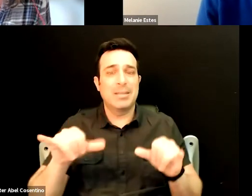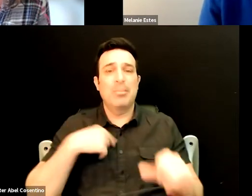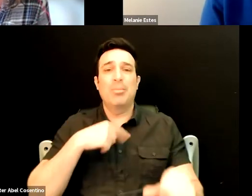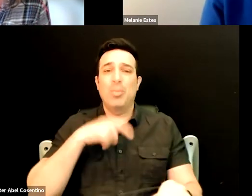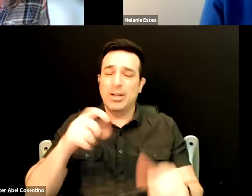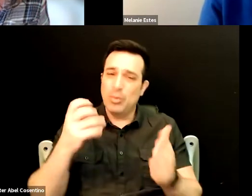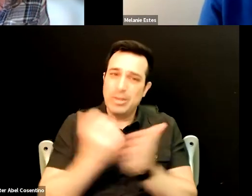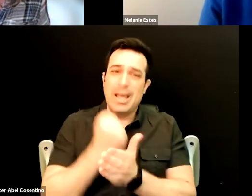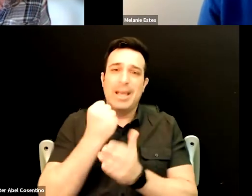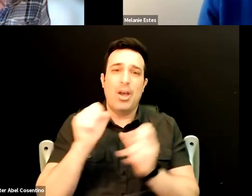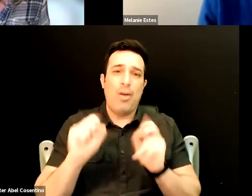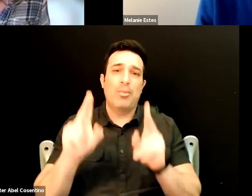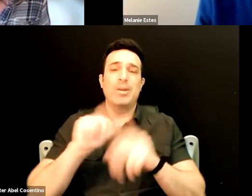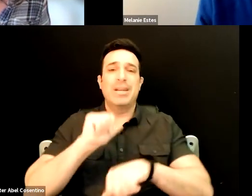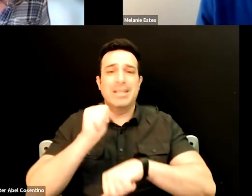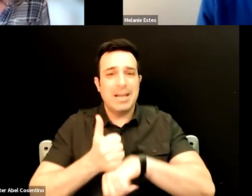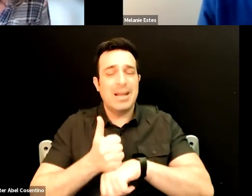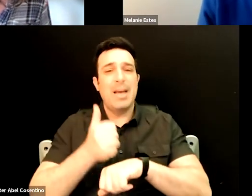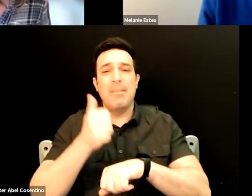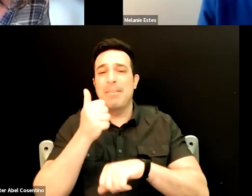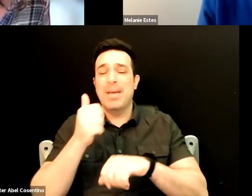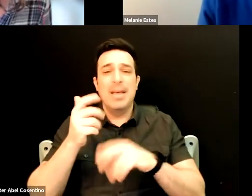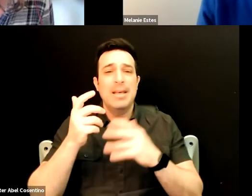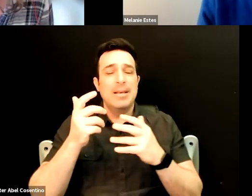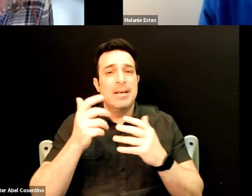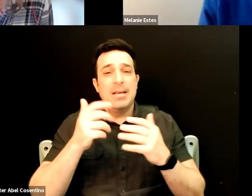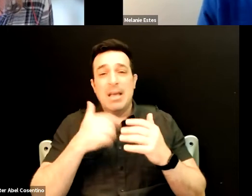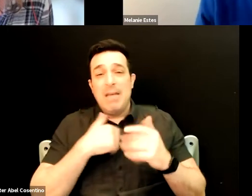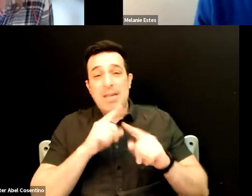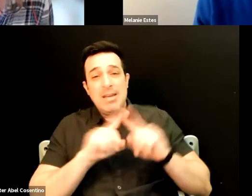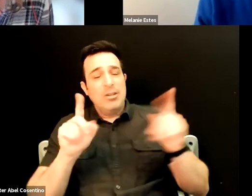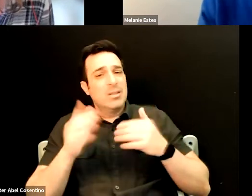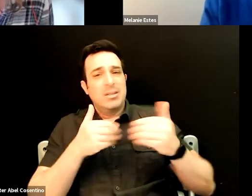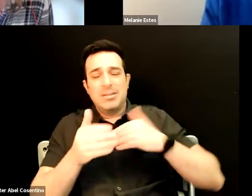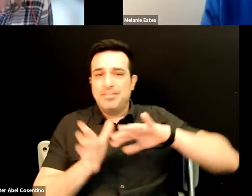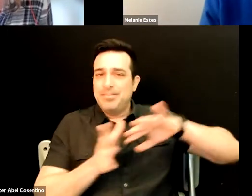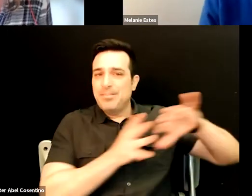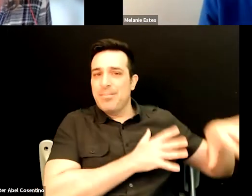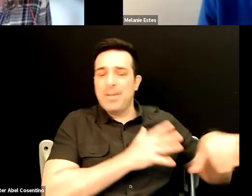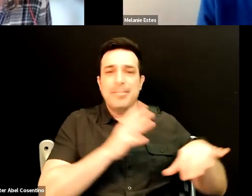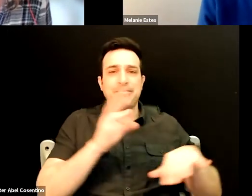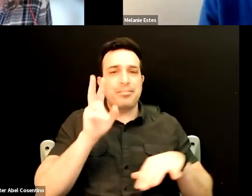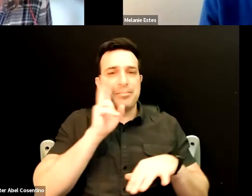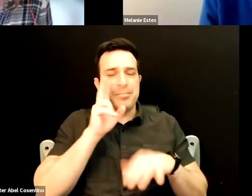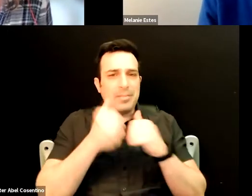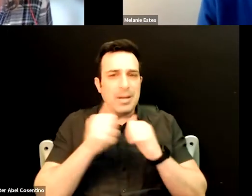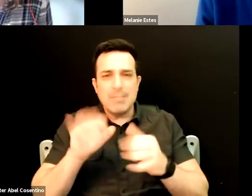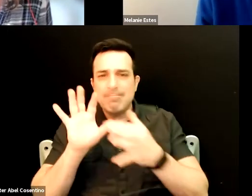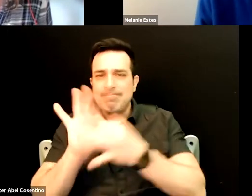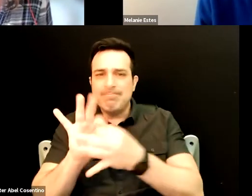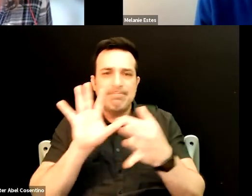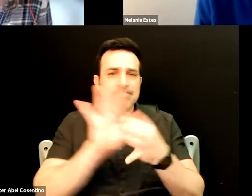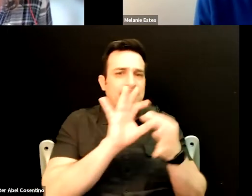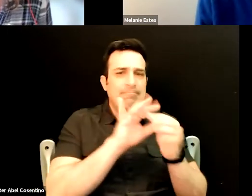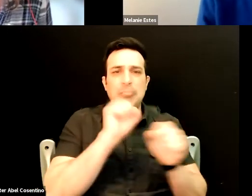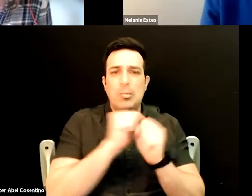this opportunity. We need to set aside any differences. We need to see how we can reach across and create partnerships, how we can all work